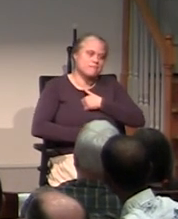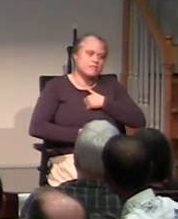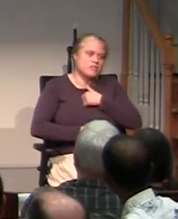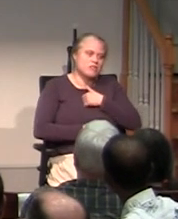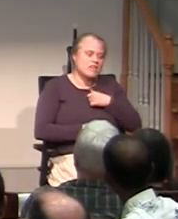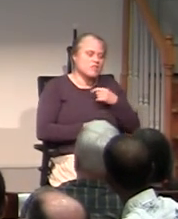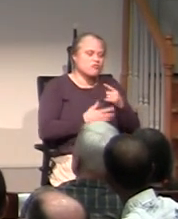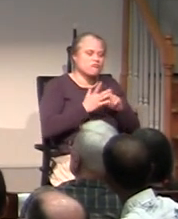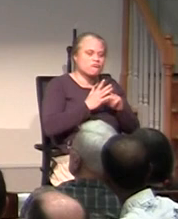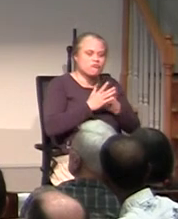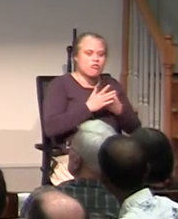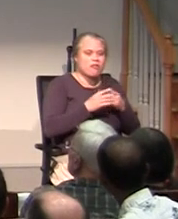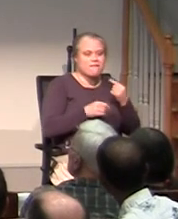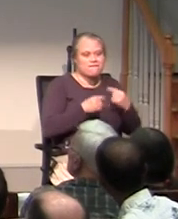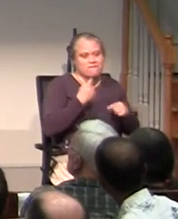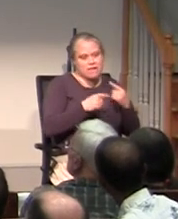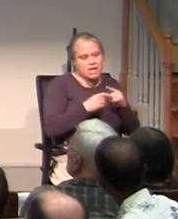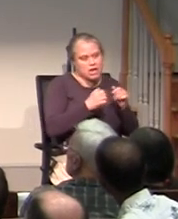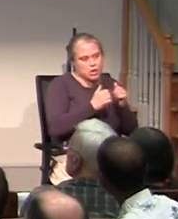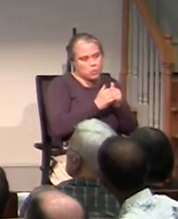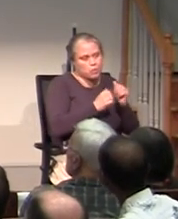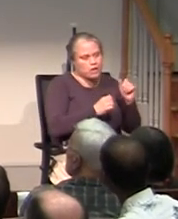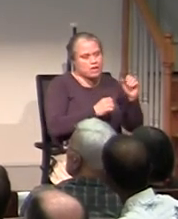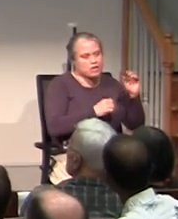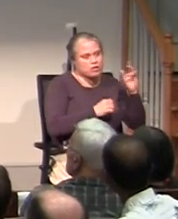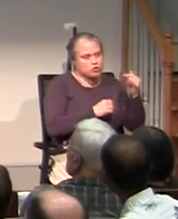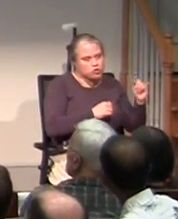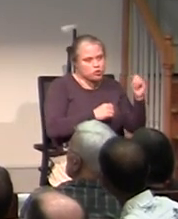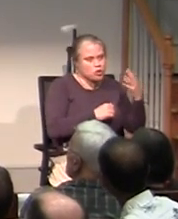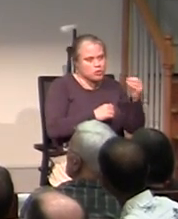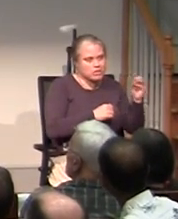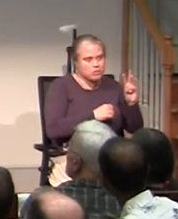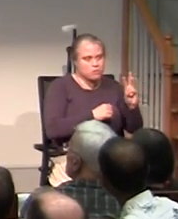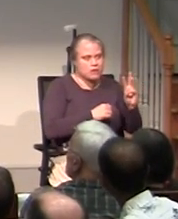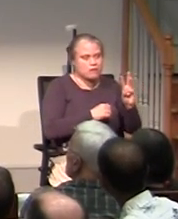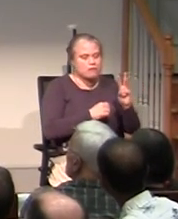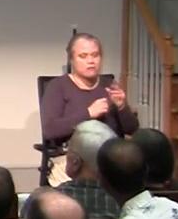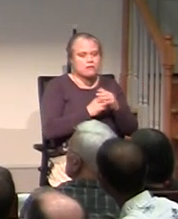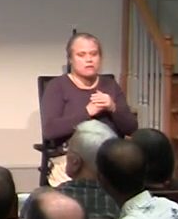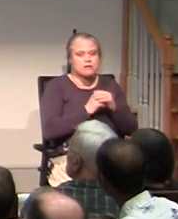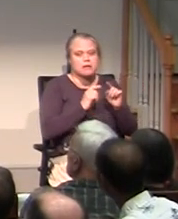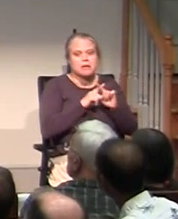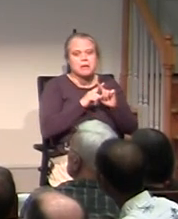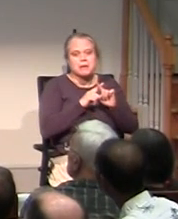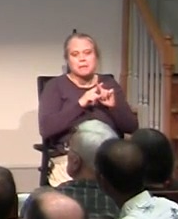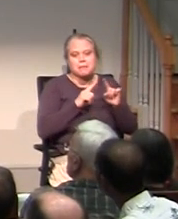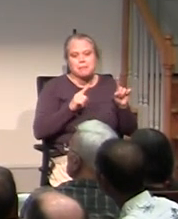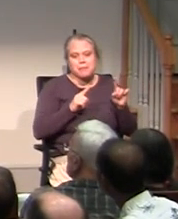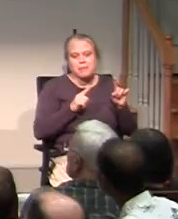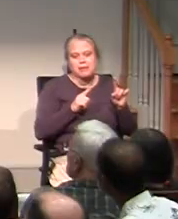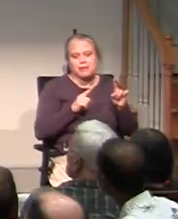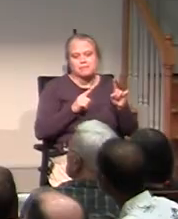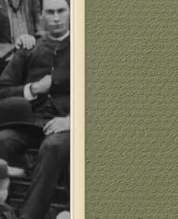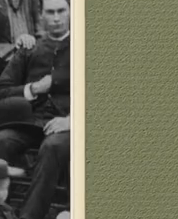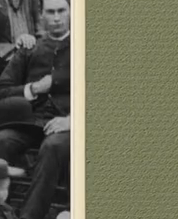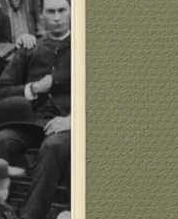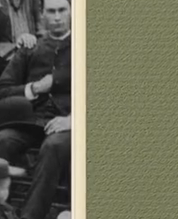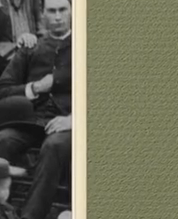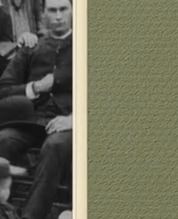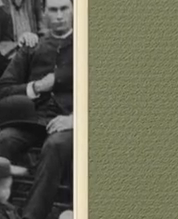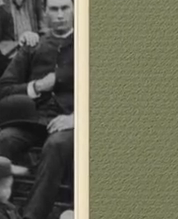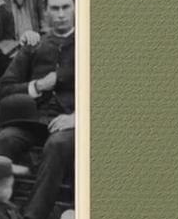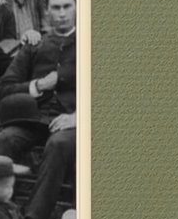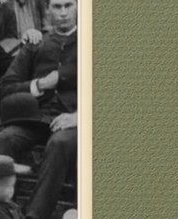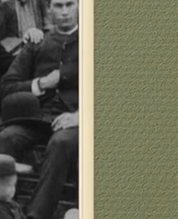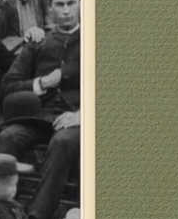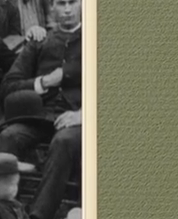And then, of course, they themselves had issues. But she went on to say that